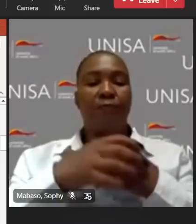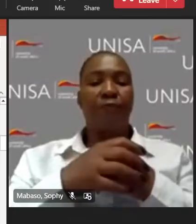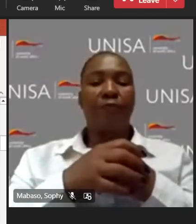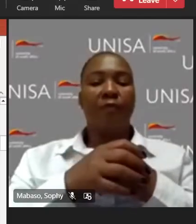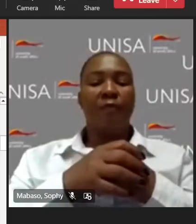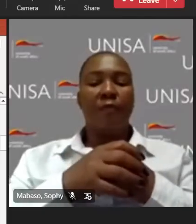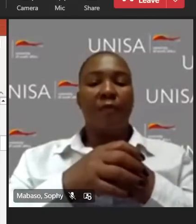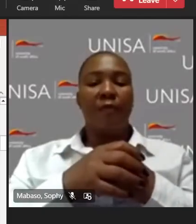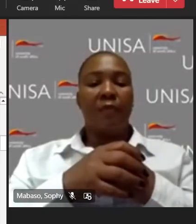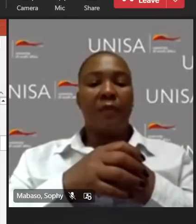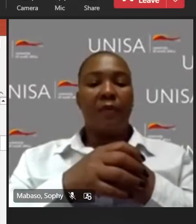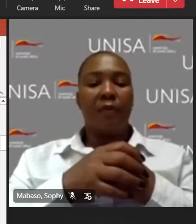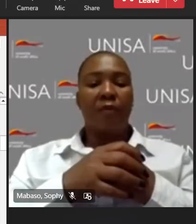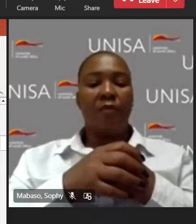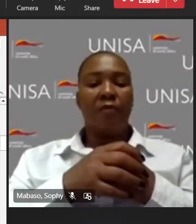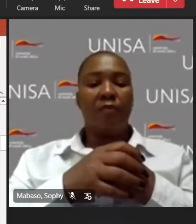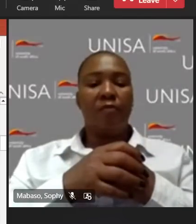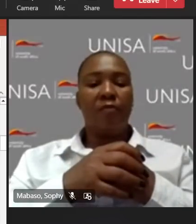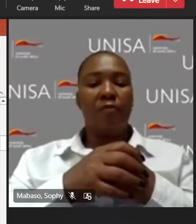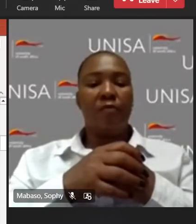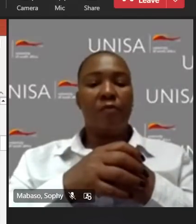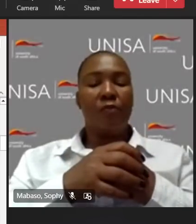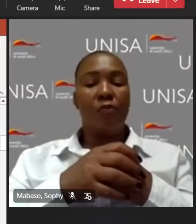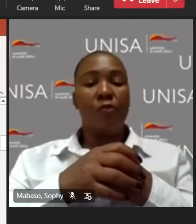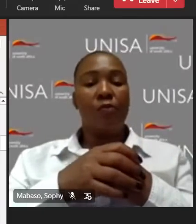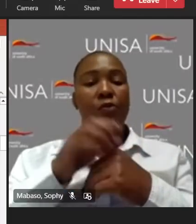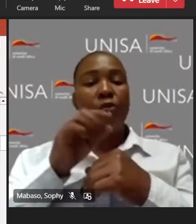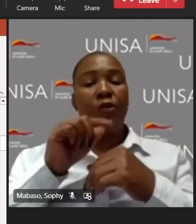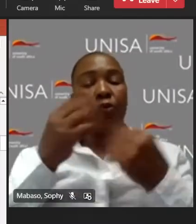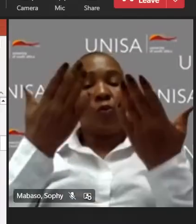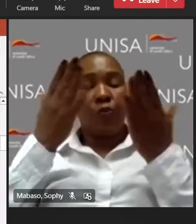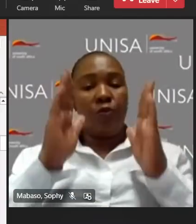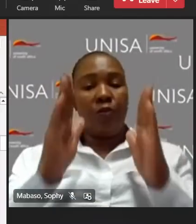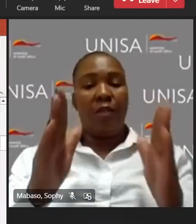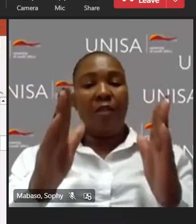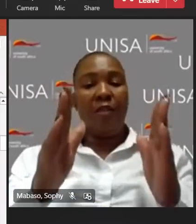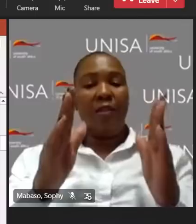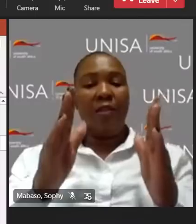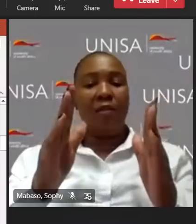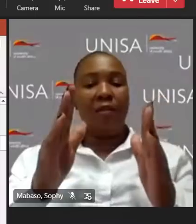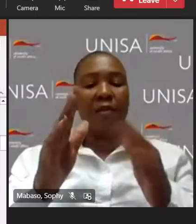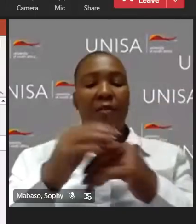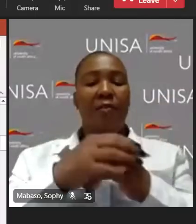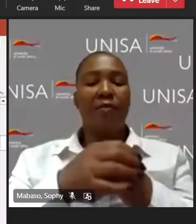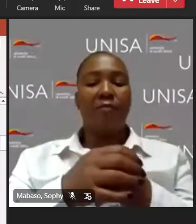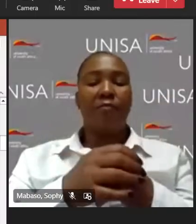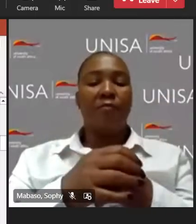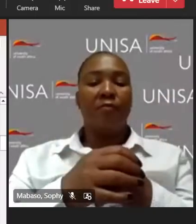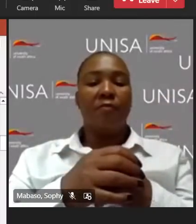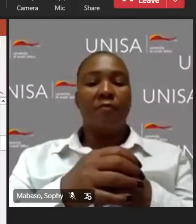So as students, please be advised that